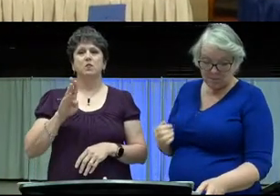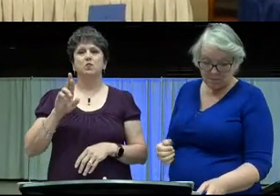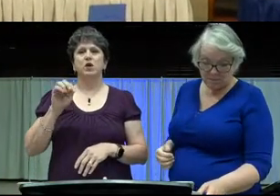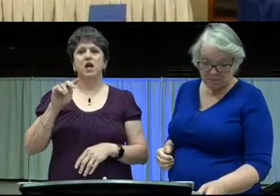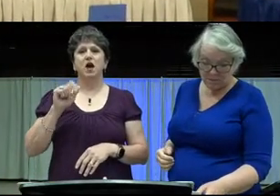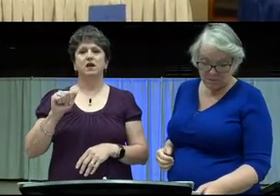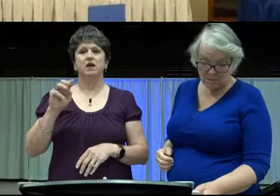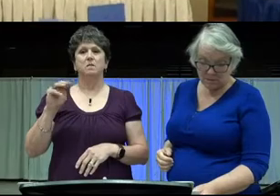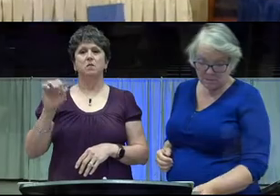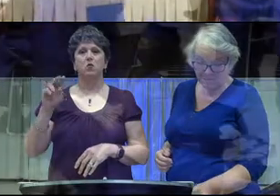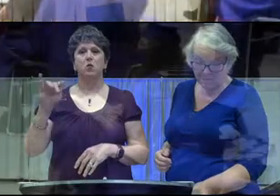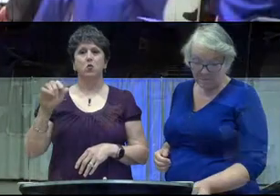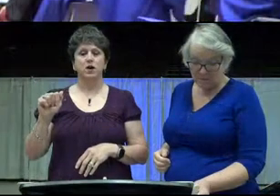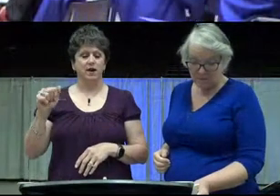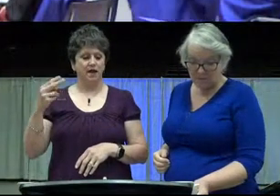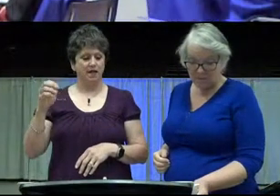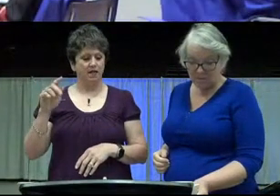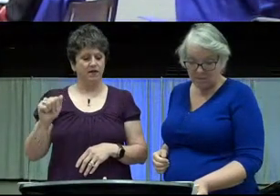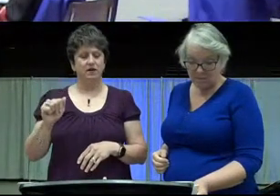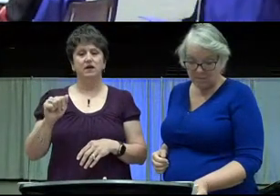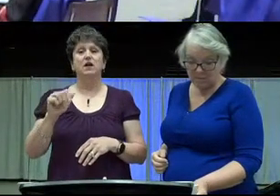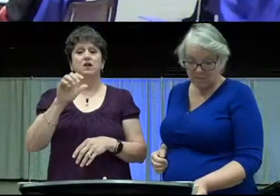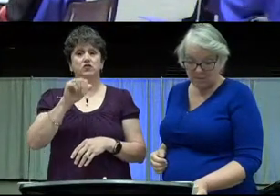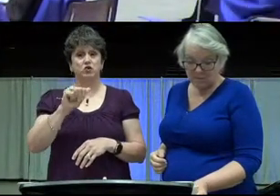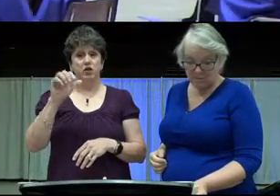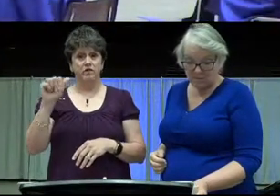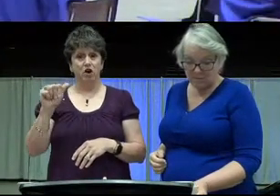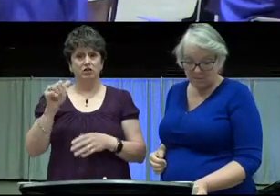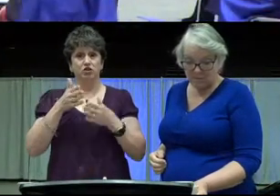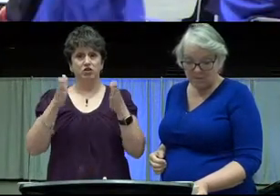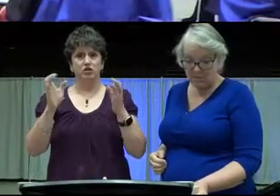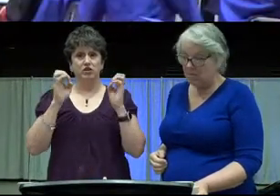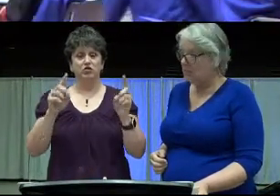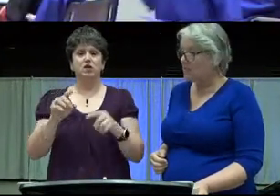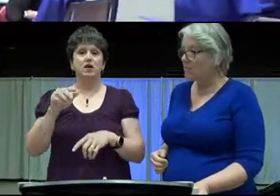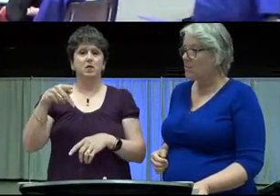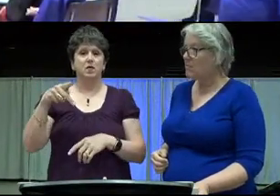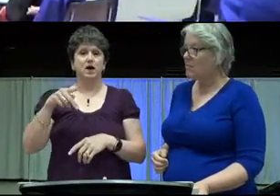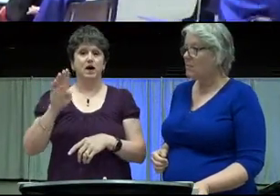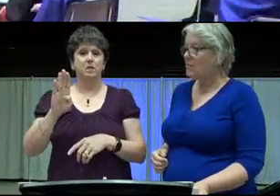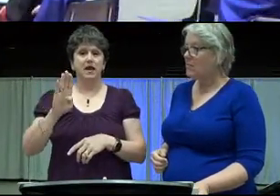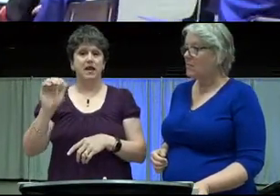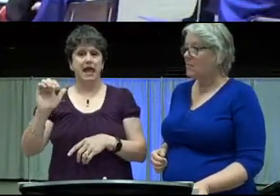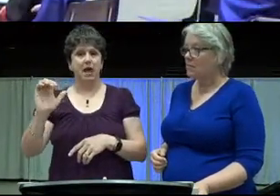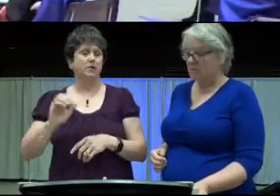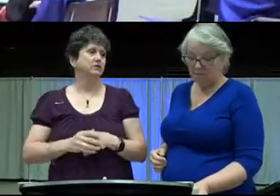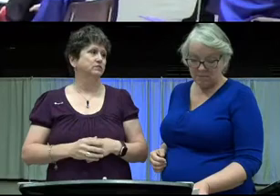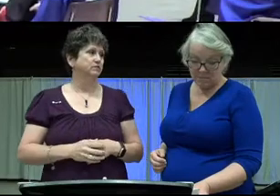Brianna Marie Hella, Associate of Arts, General Education, Phi Theta Kappa.